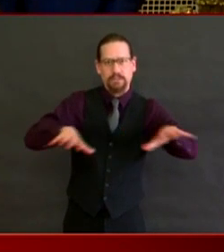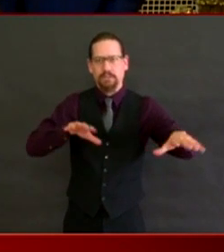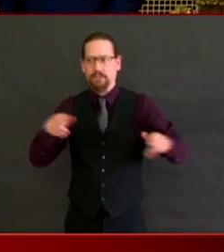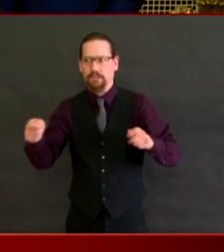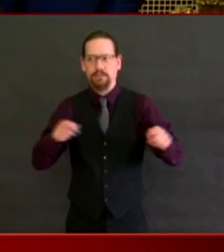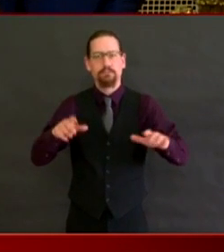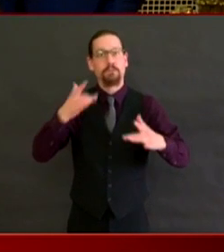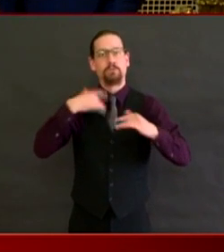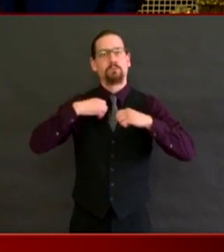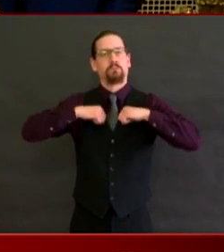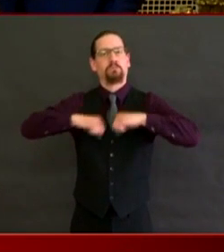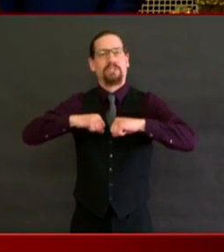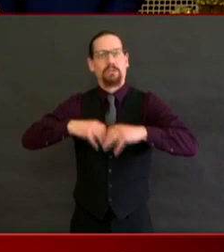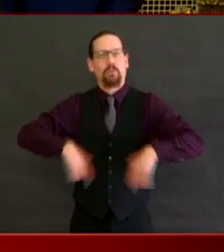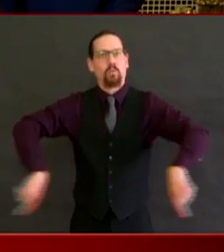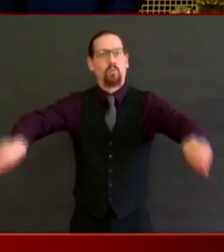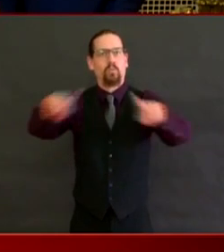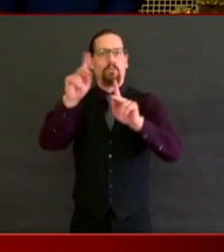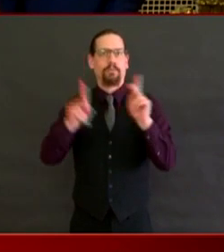possible